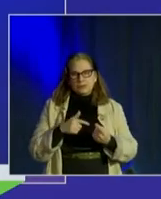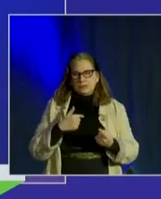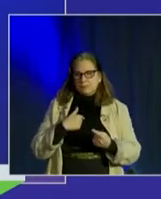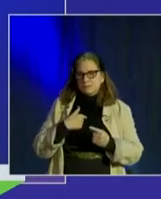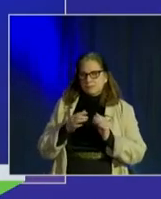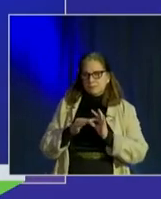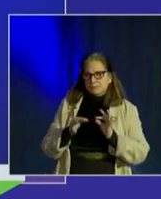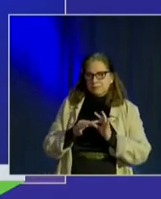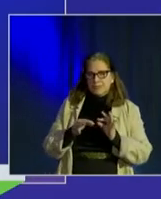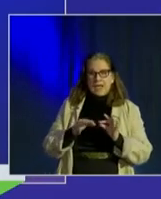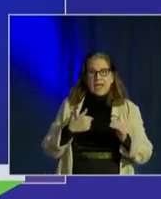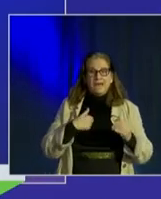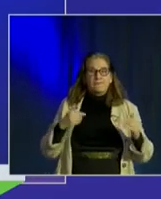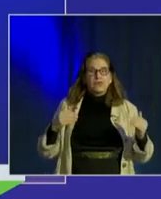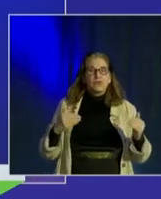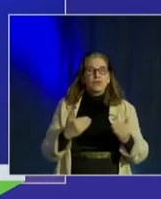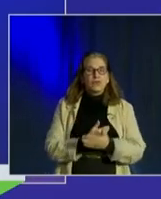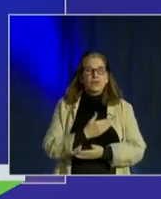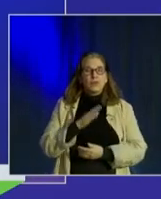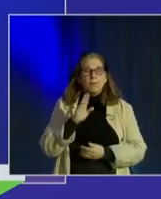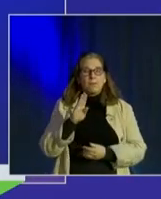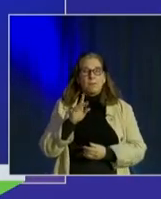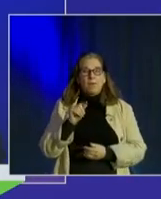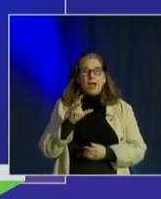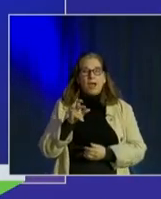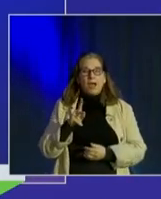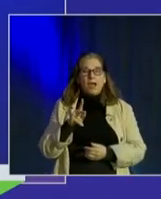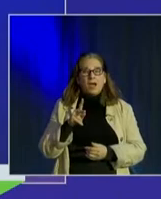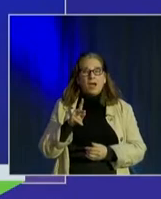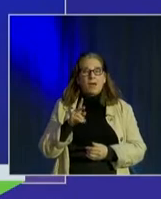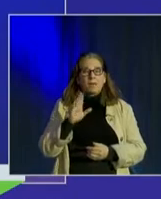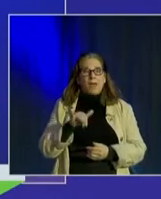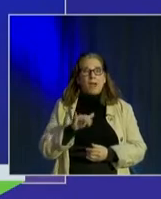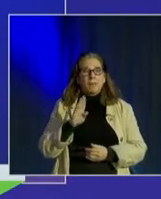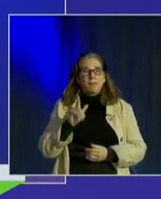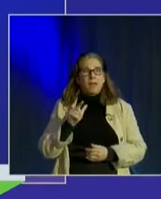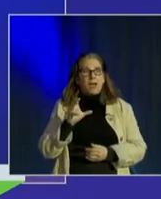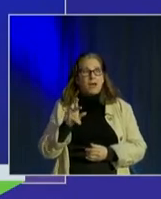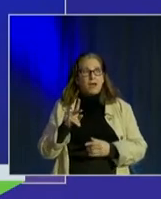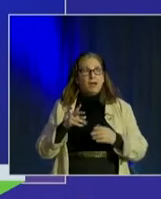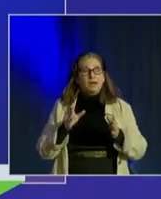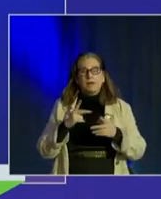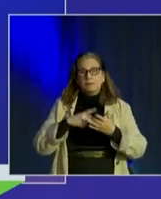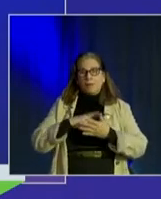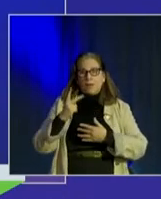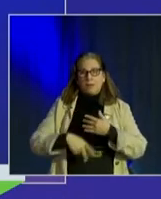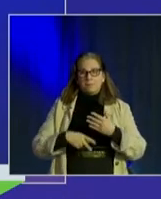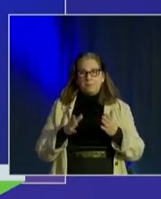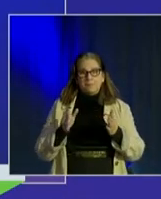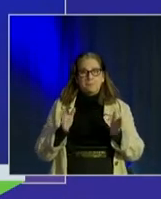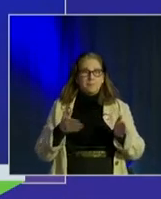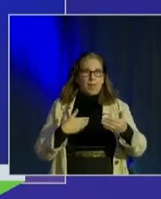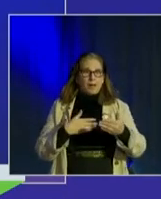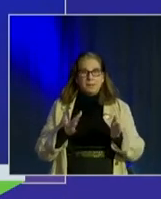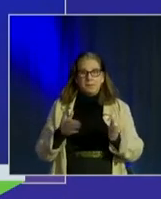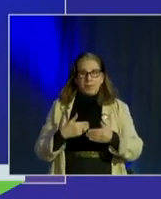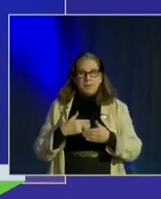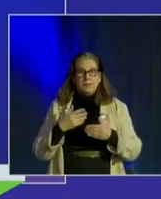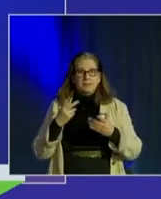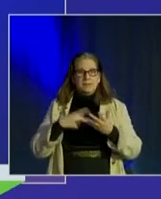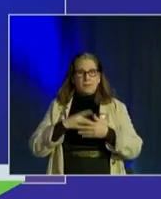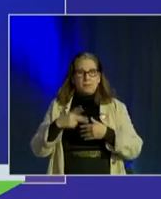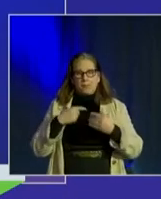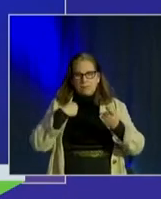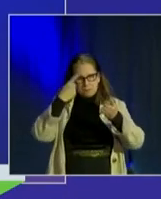block-by-block initiative. First of all, I agree with you that we have an unacceptable level of gun violence in